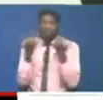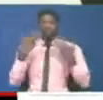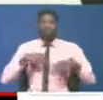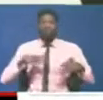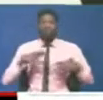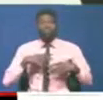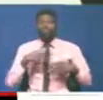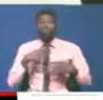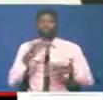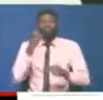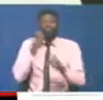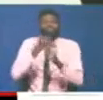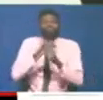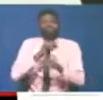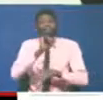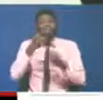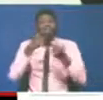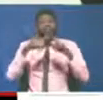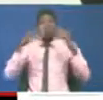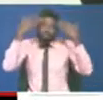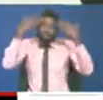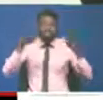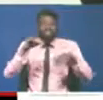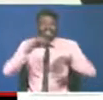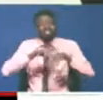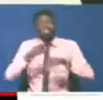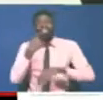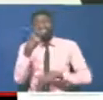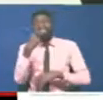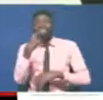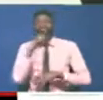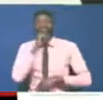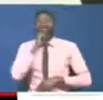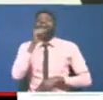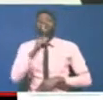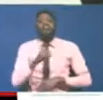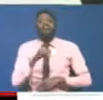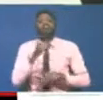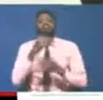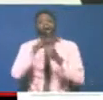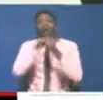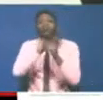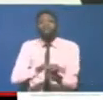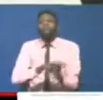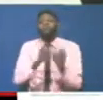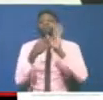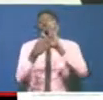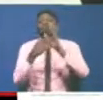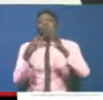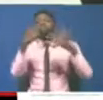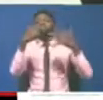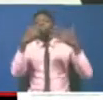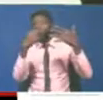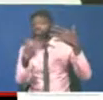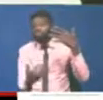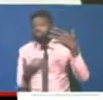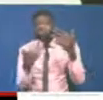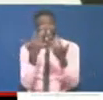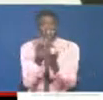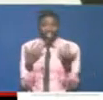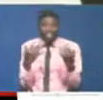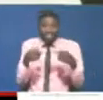doing. When you're talking about, you know, elder abuse, what are the examples? What are the forms, or, you know, things that you've observed that you'd